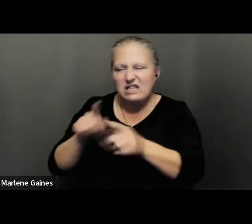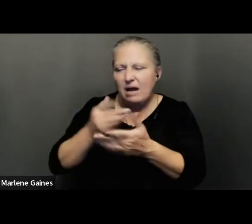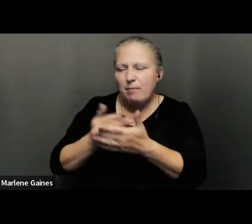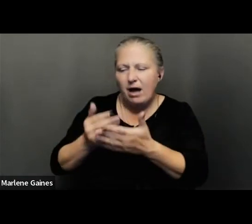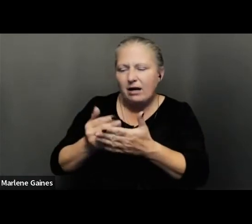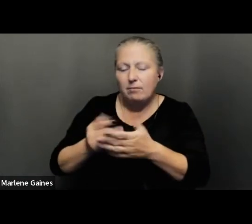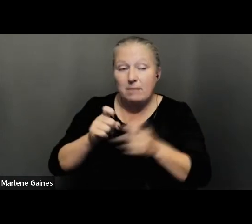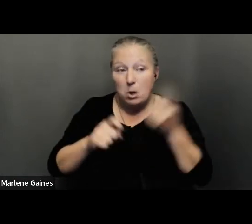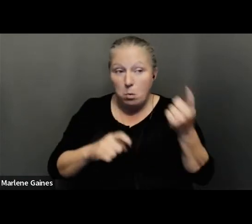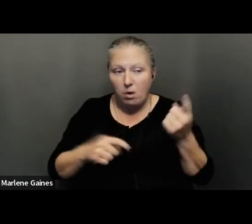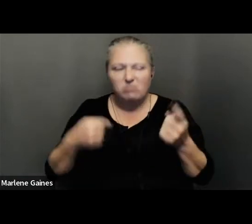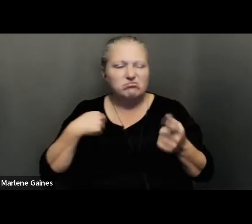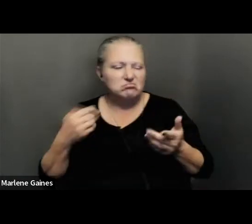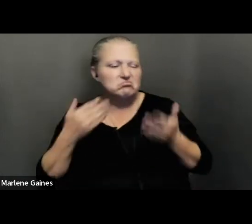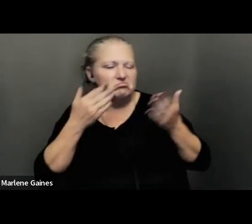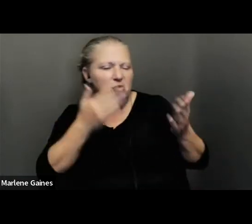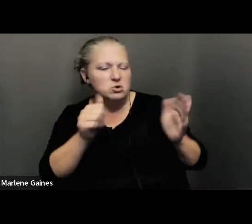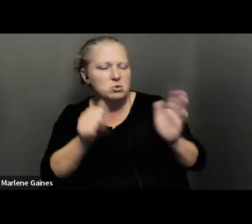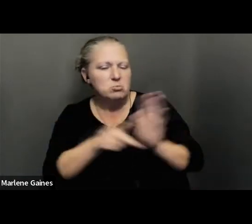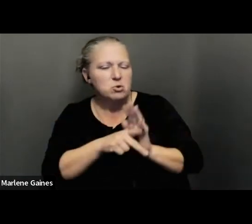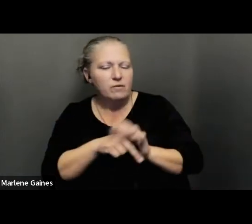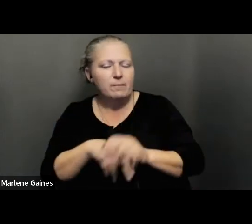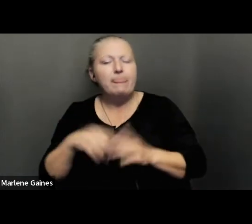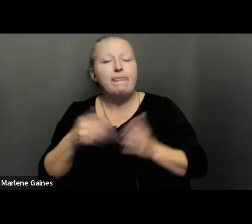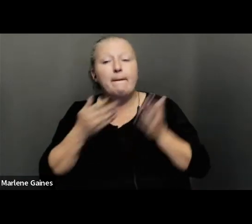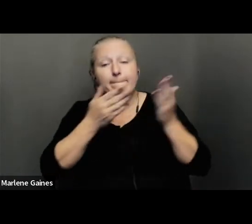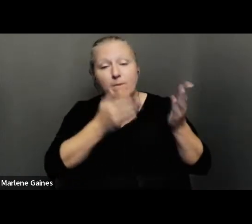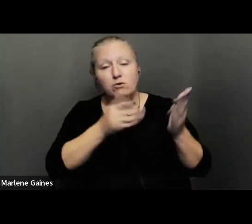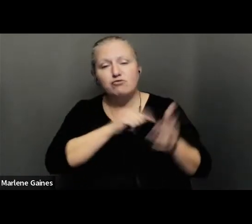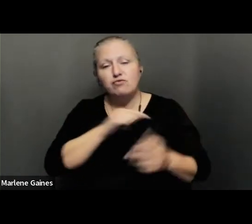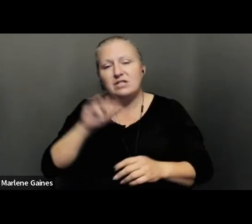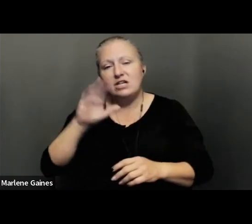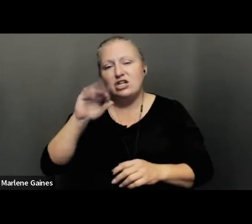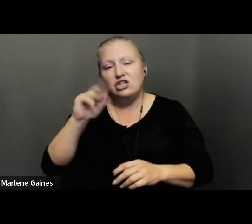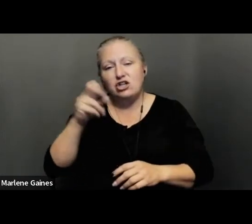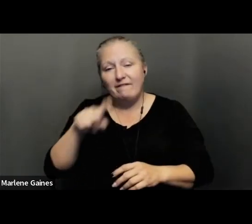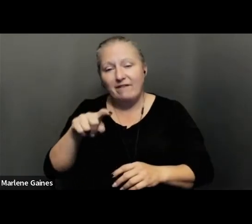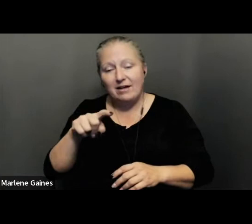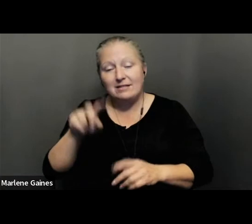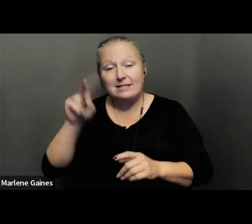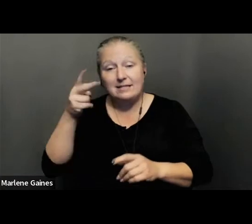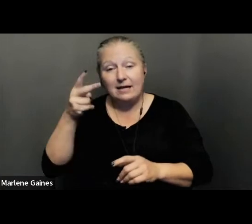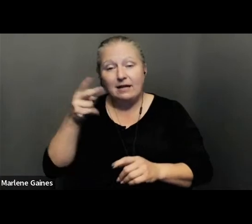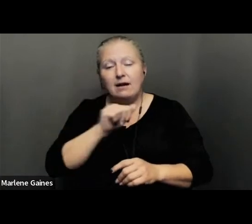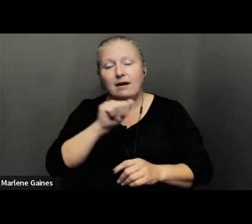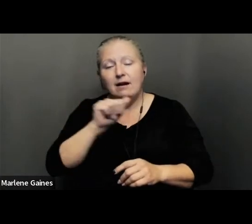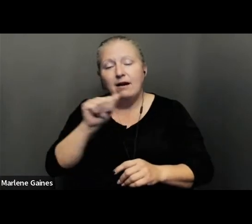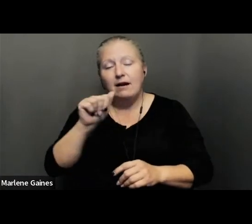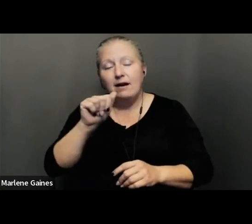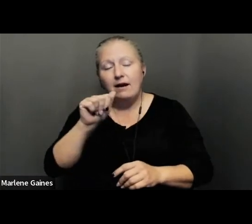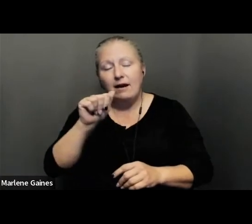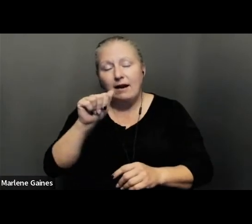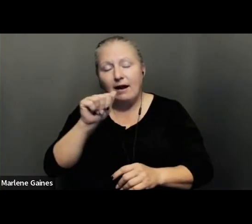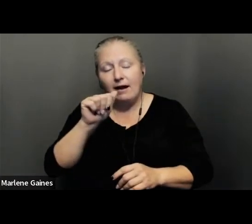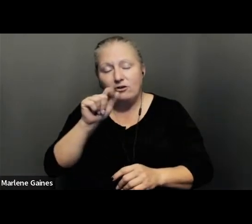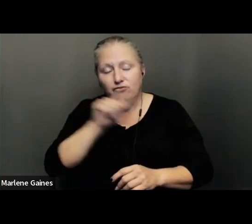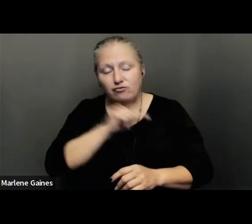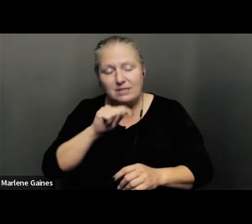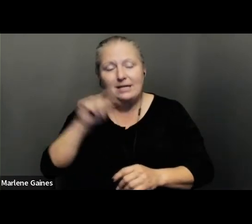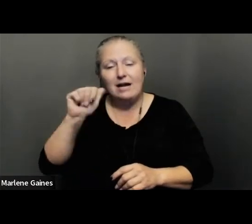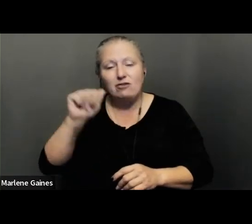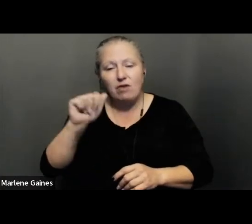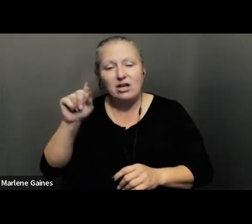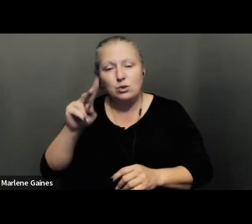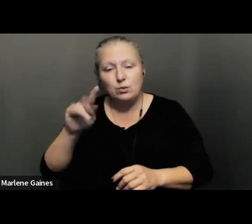motion. I'll make the motion to approve. Okay. What motion made by trustee Chavez? Is there a second? Second. Second made by trustee Andrade